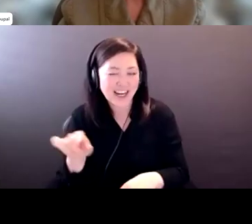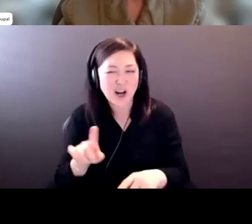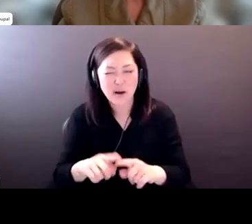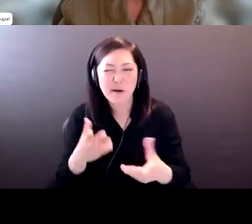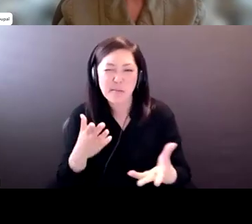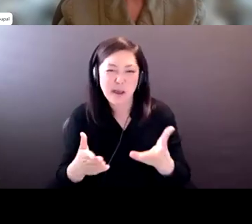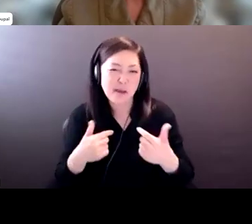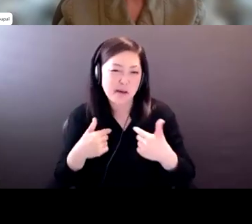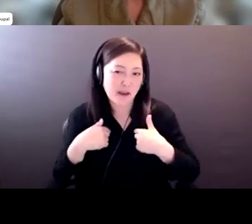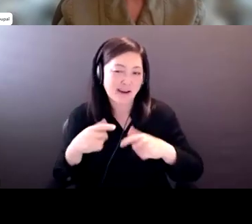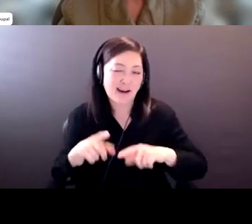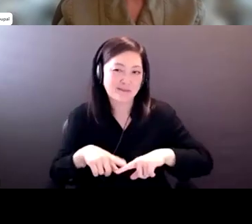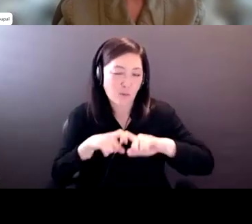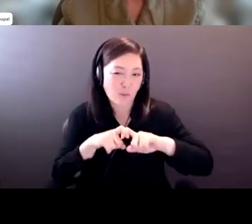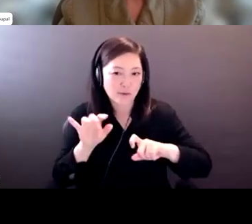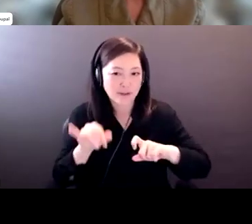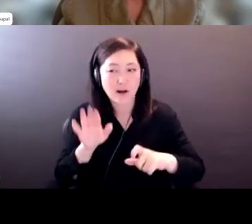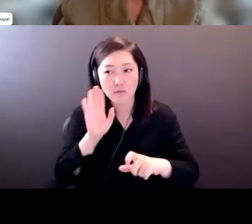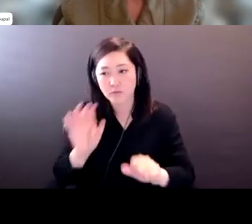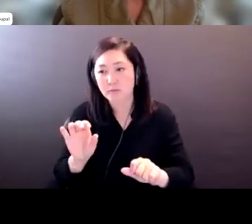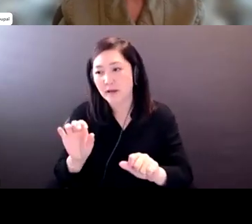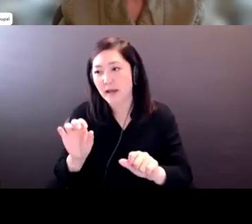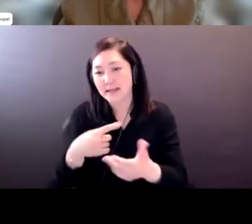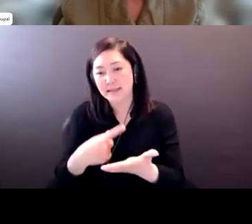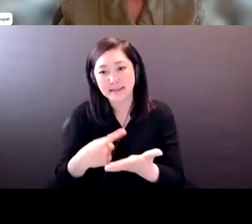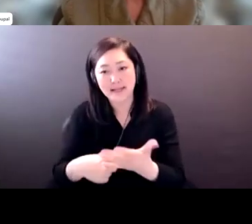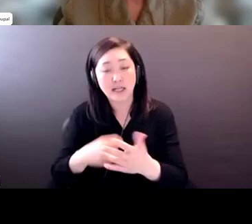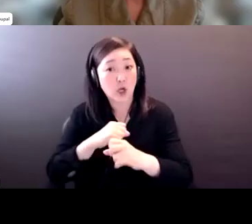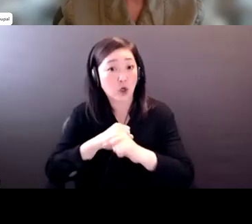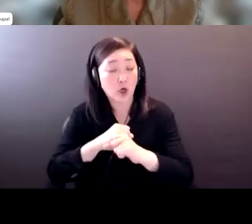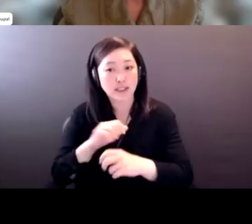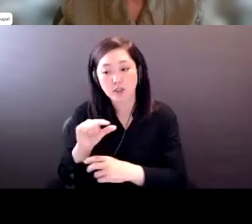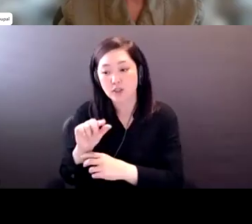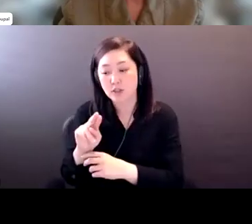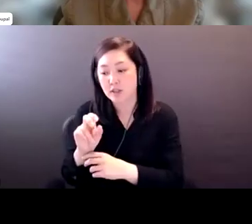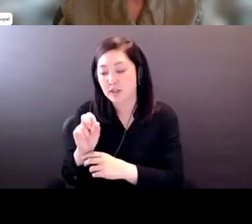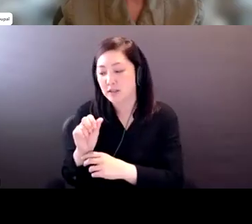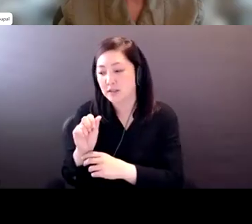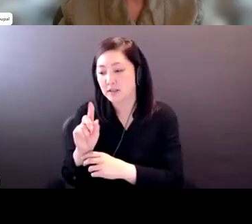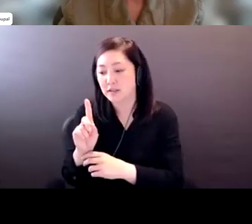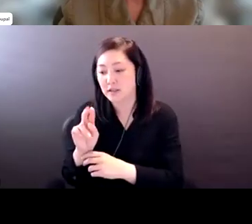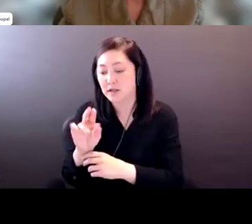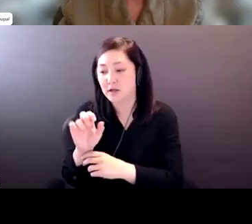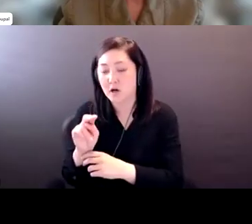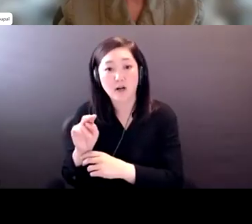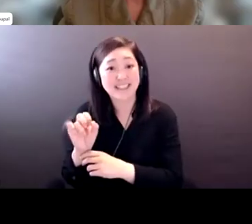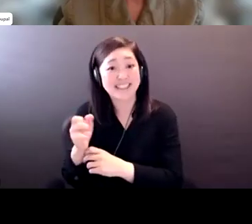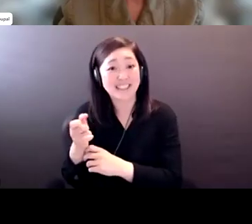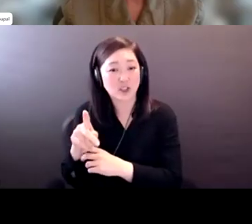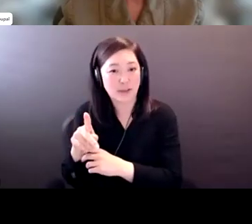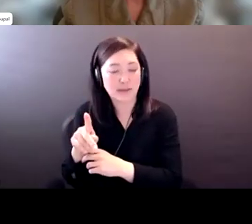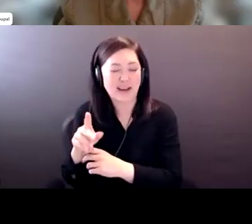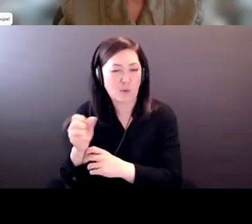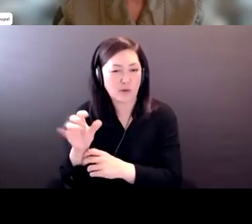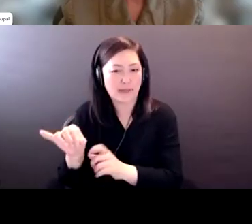there, but we could get into guardianship and anyways, but I'll stop there for now. Thank you. There's so much to be said,